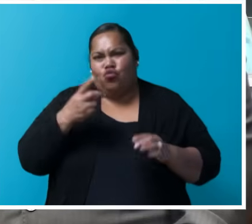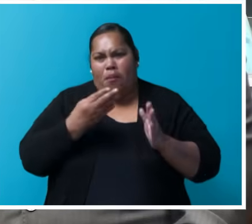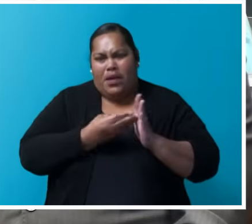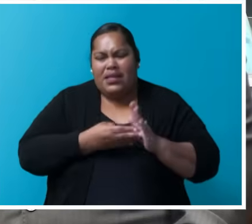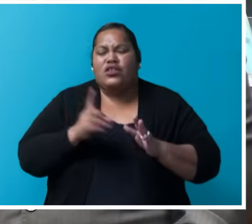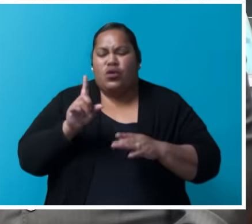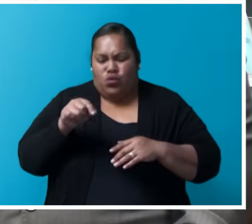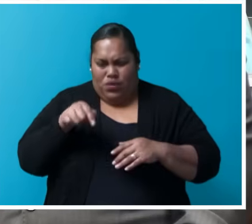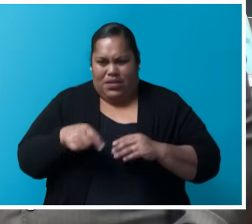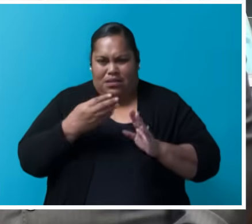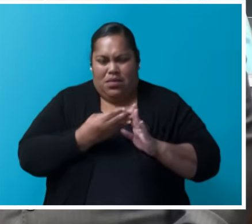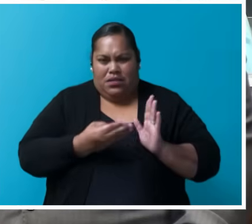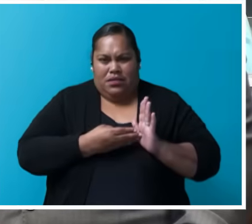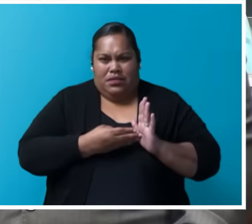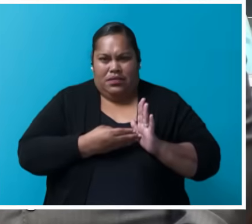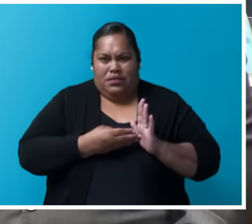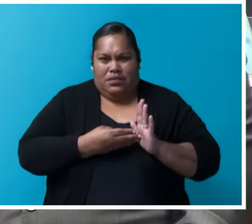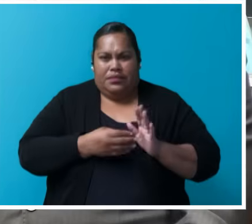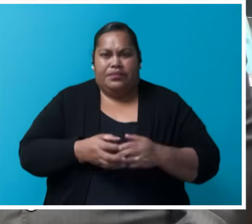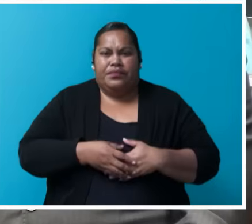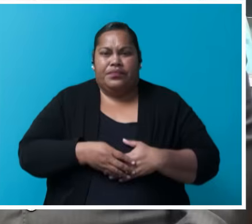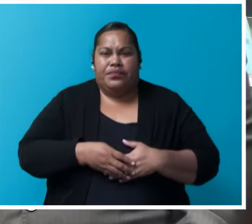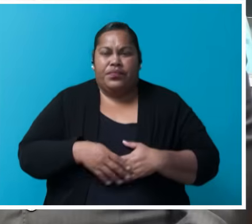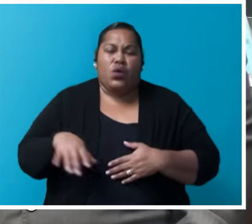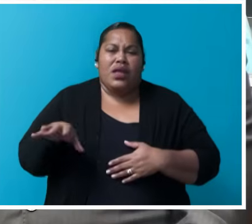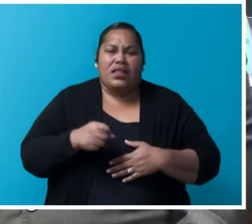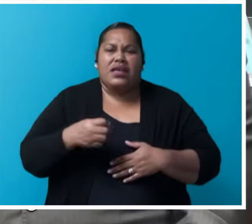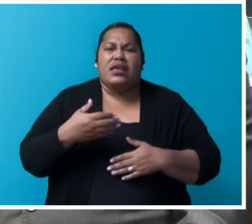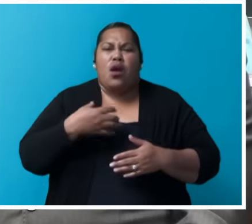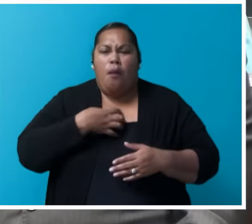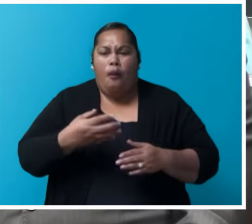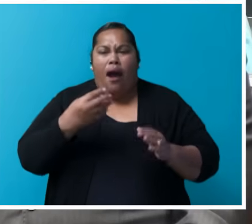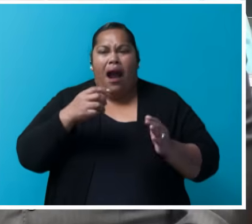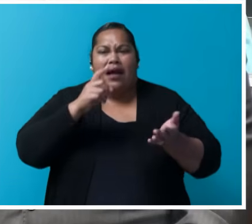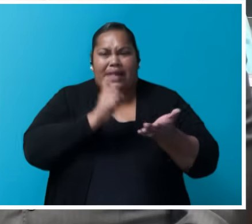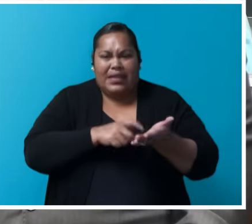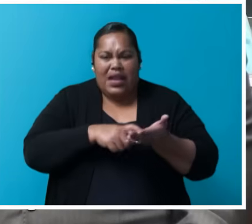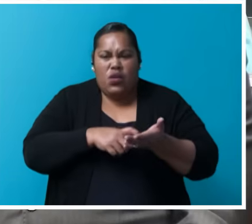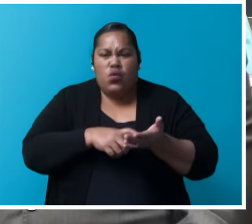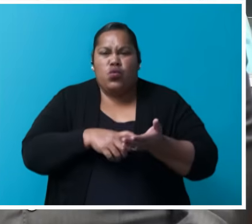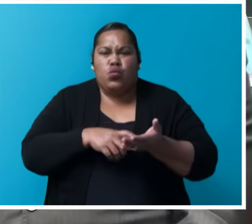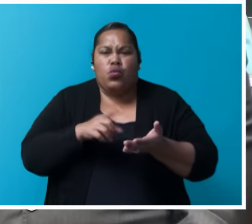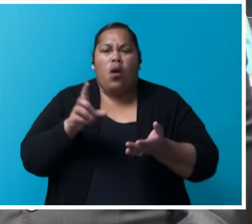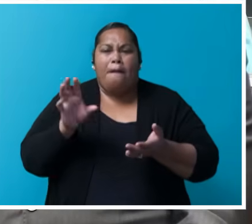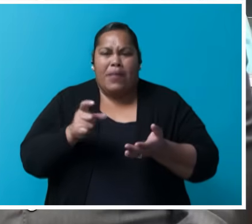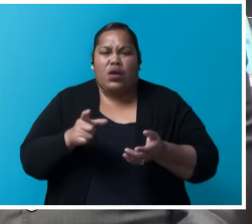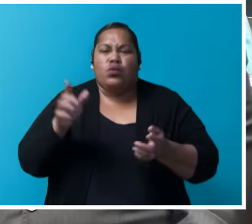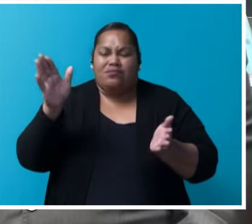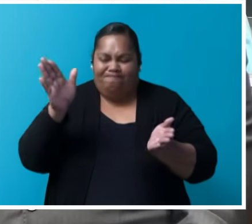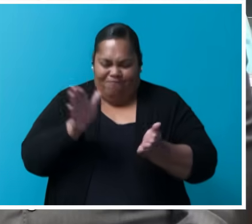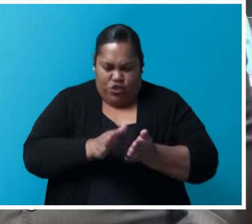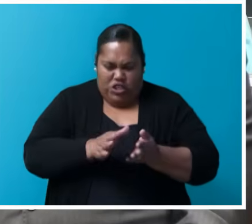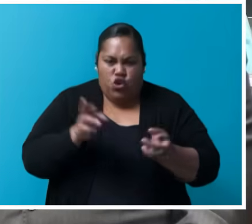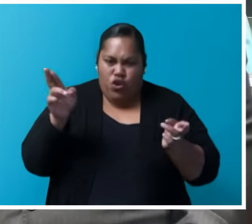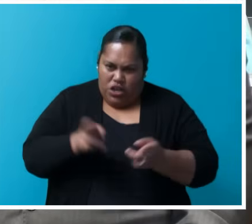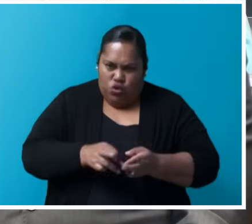Speaker. Even though we are taking more debt, we are bringing down the cost of debt as well.